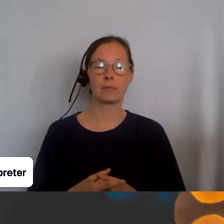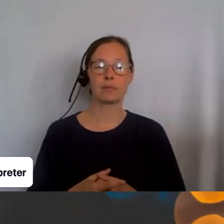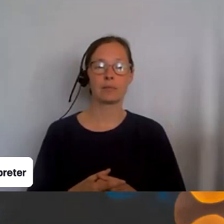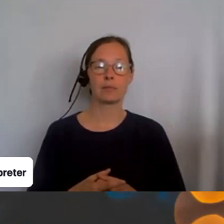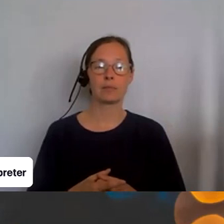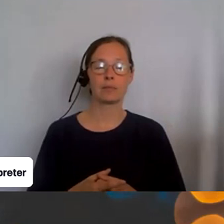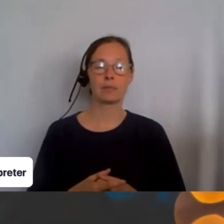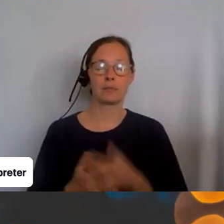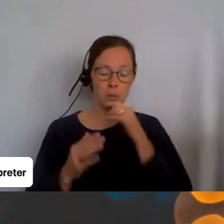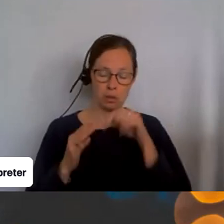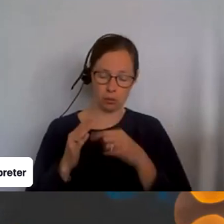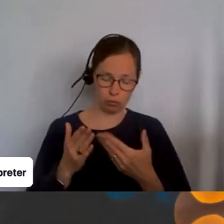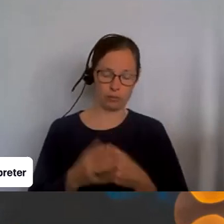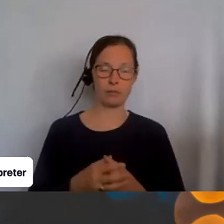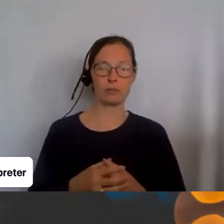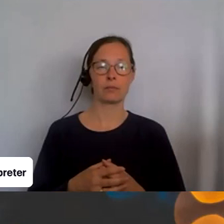down here, whoops,